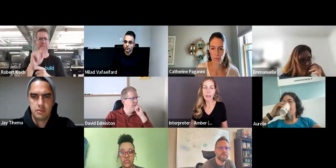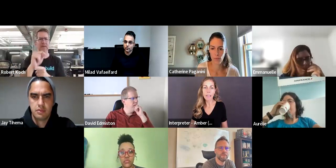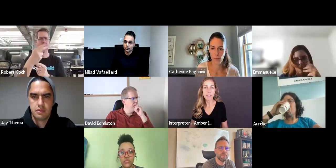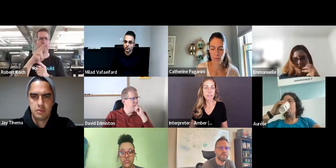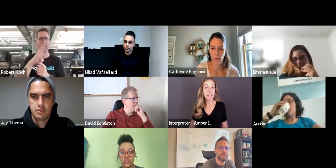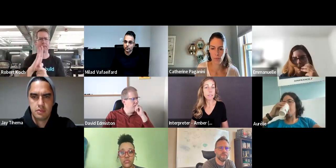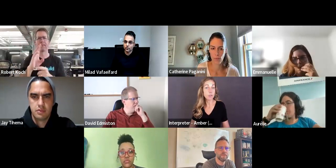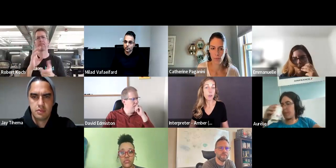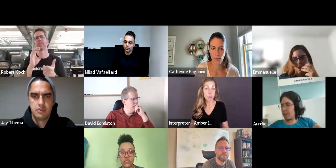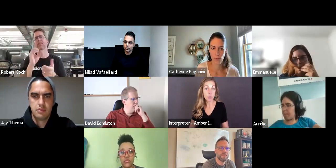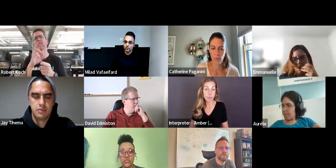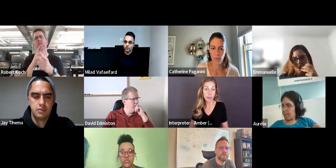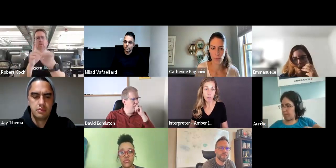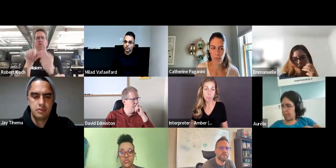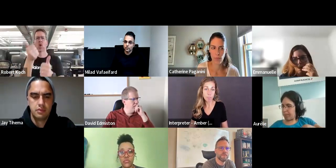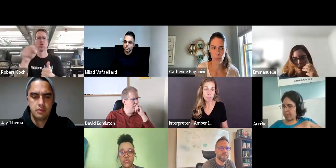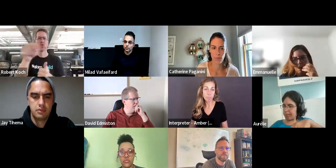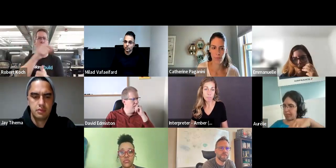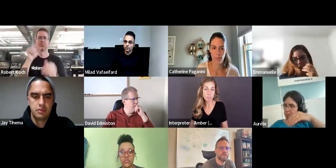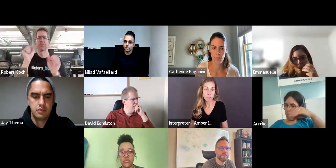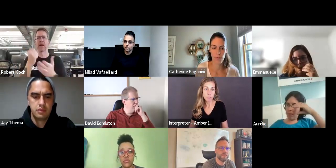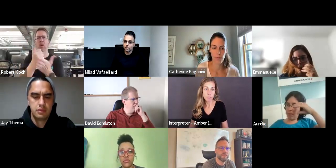And I can teach you how to use GitHub.